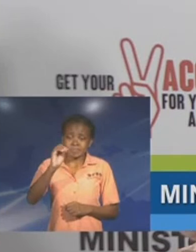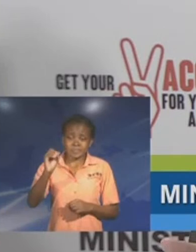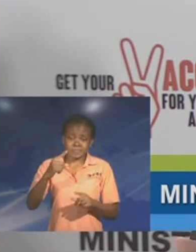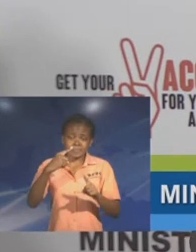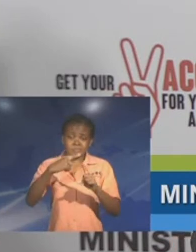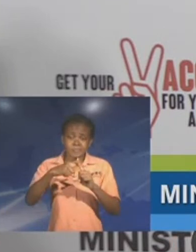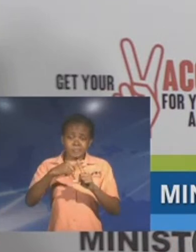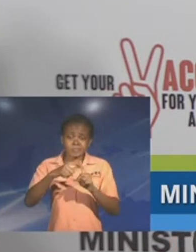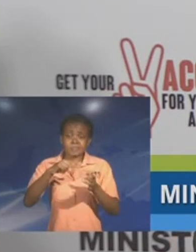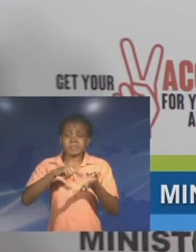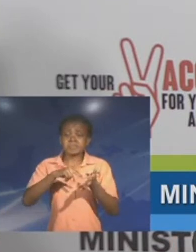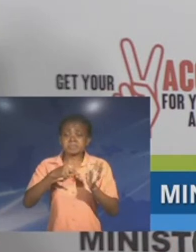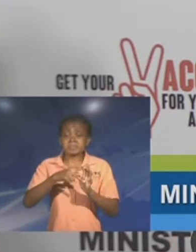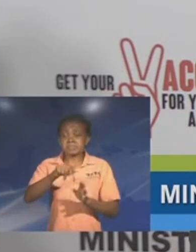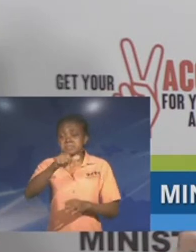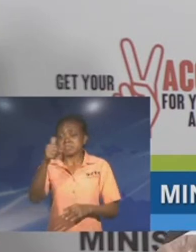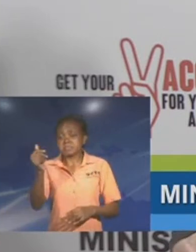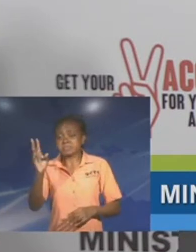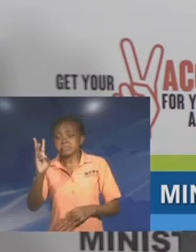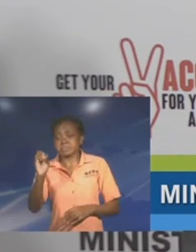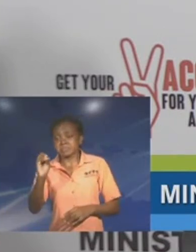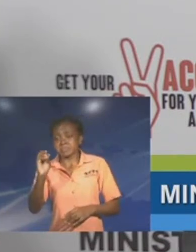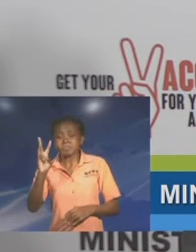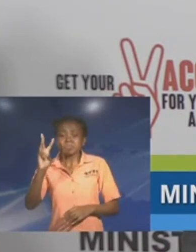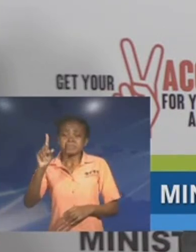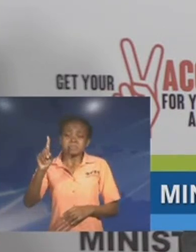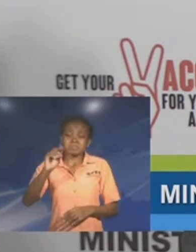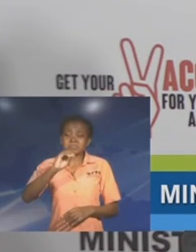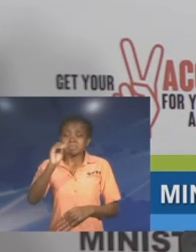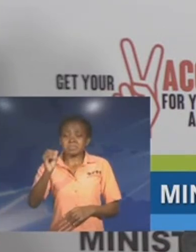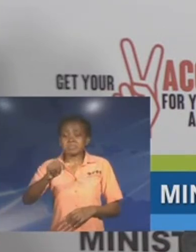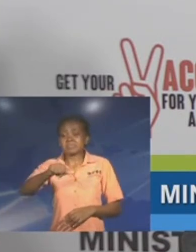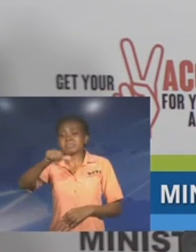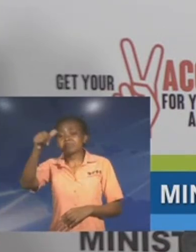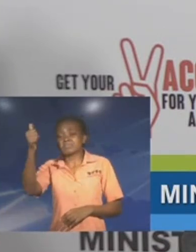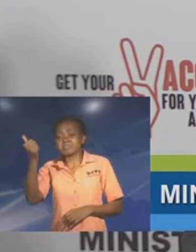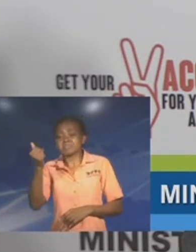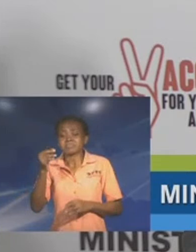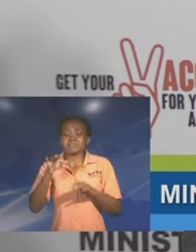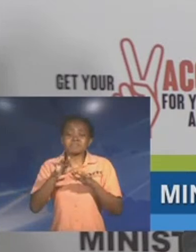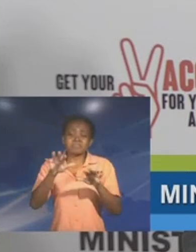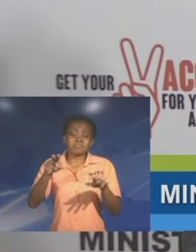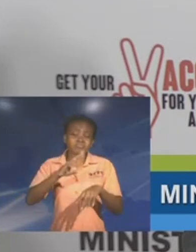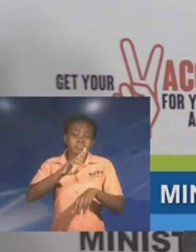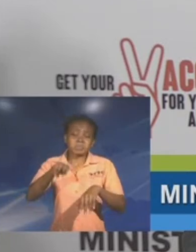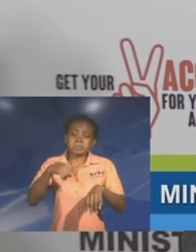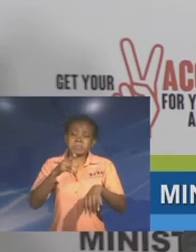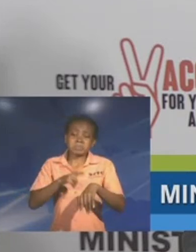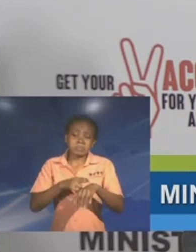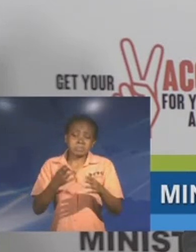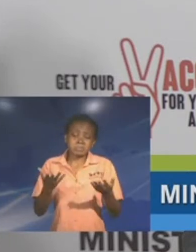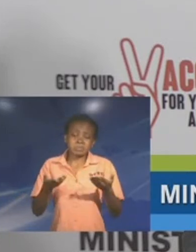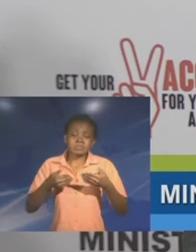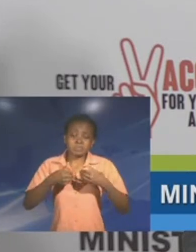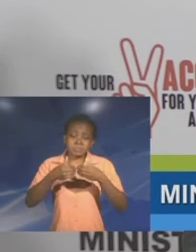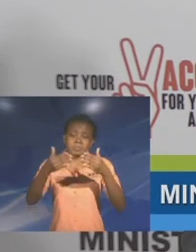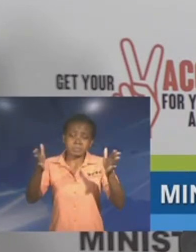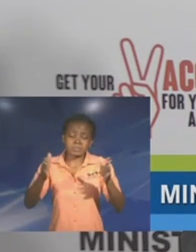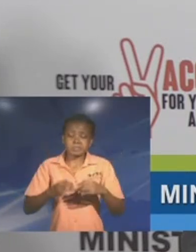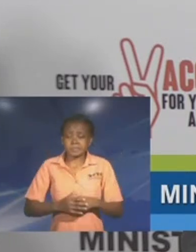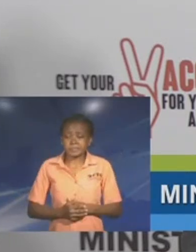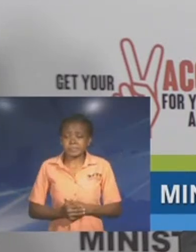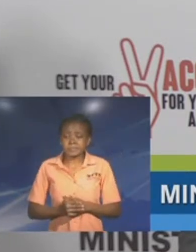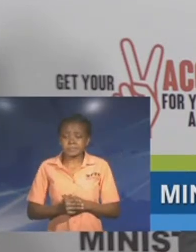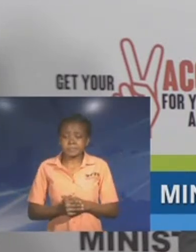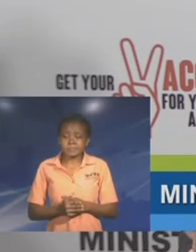that the next 61% is some other virus, which is common in a population. Generally, outside of the pandemic, you'll find